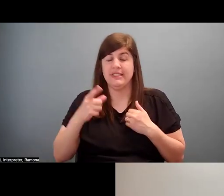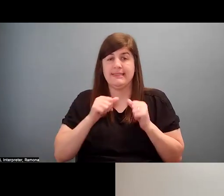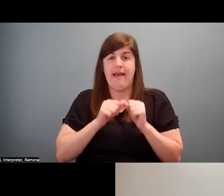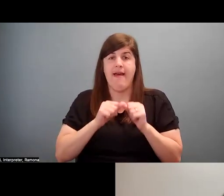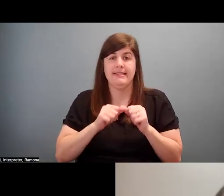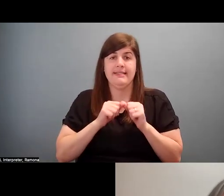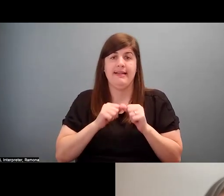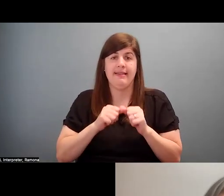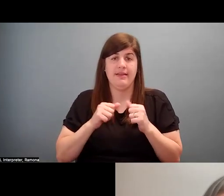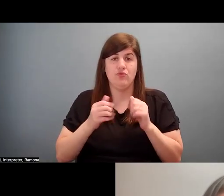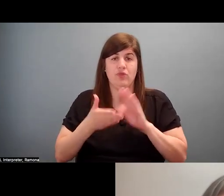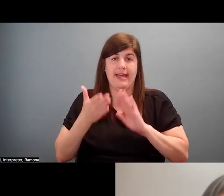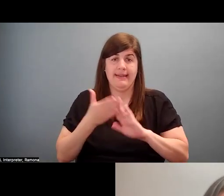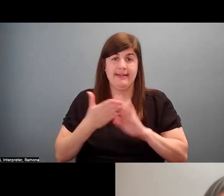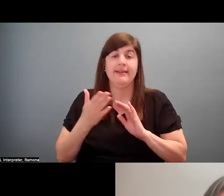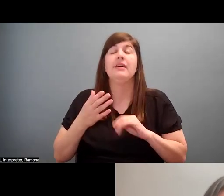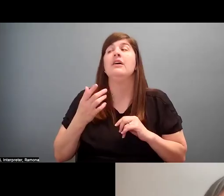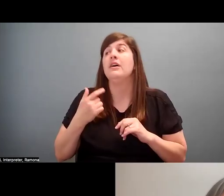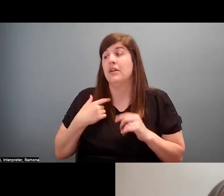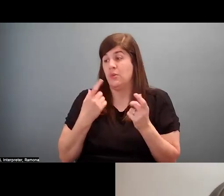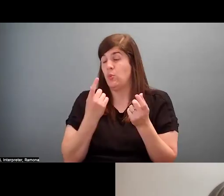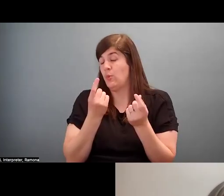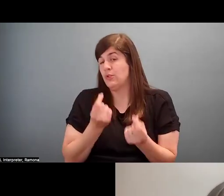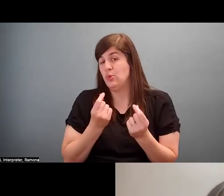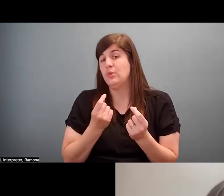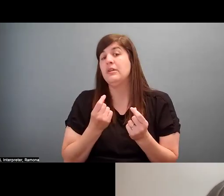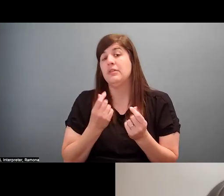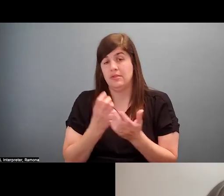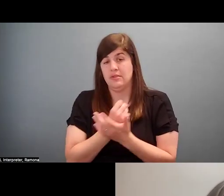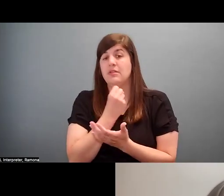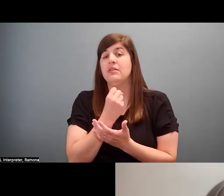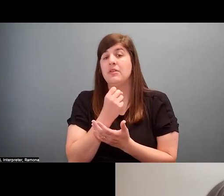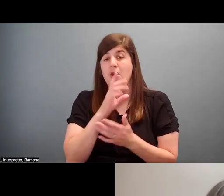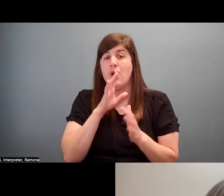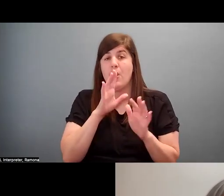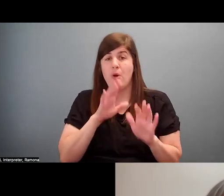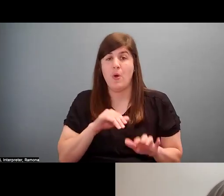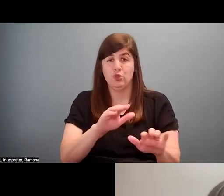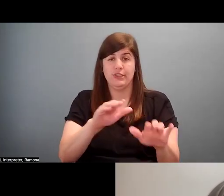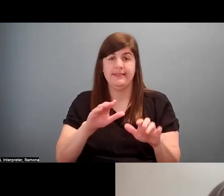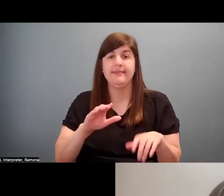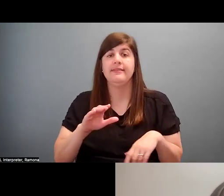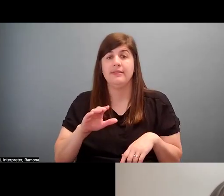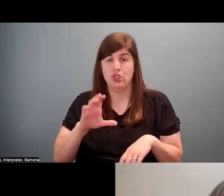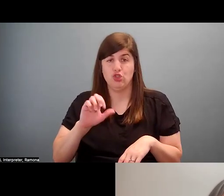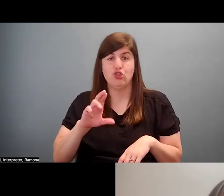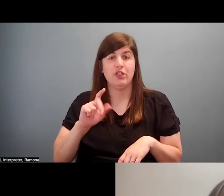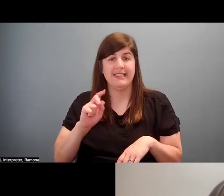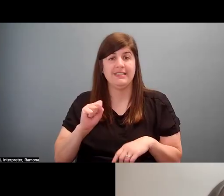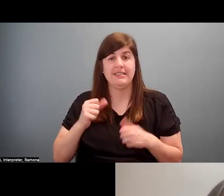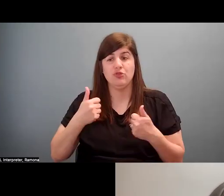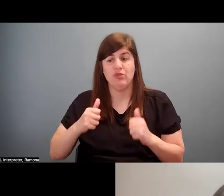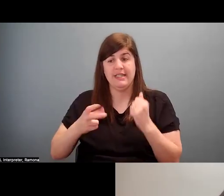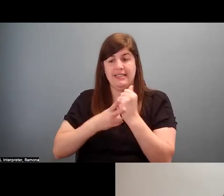constantly. One thing that we may be able to do is take advantage of the ocean currents to save some battery.